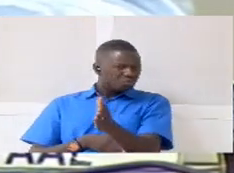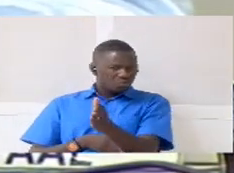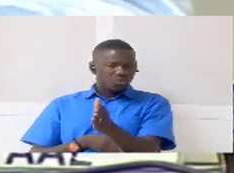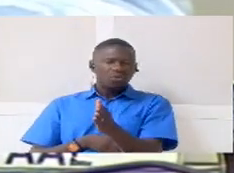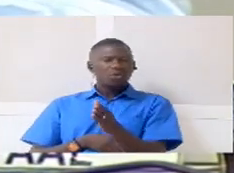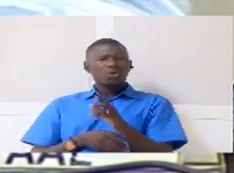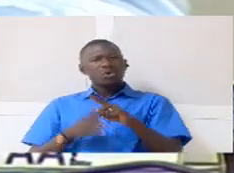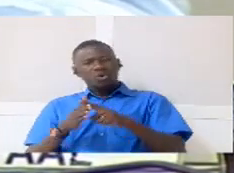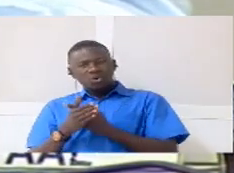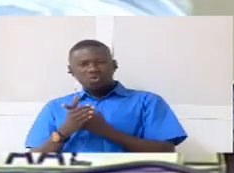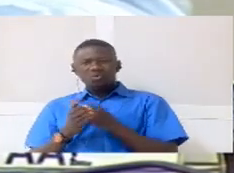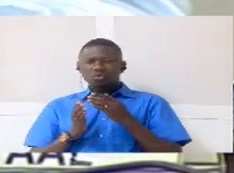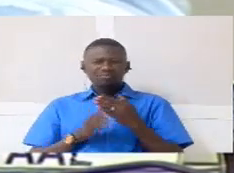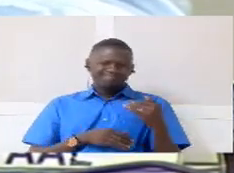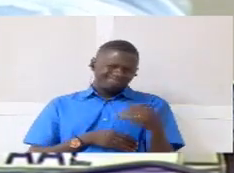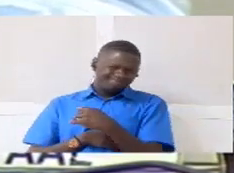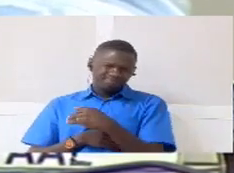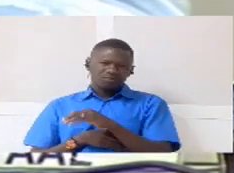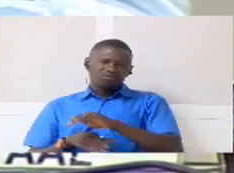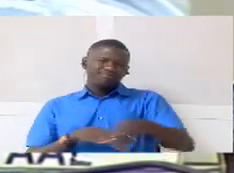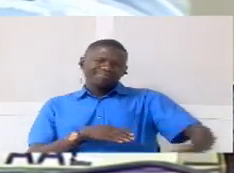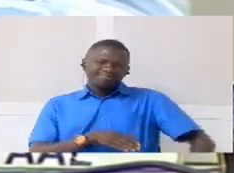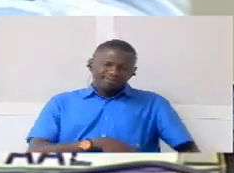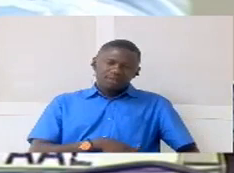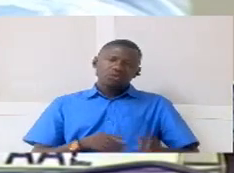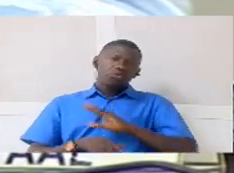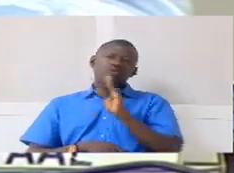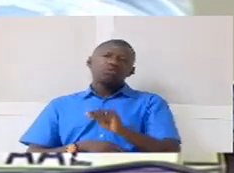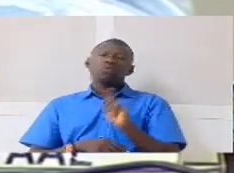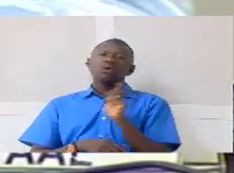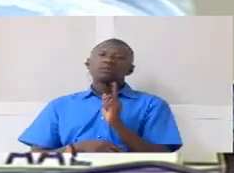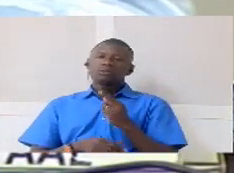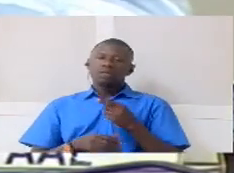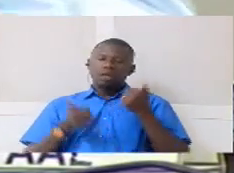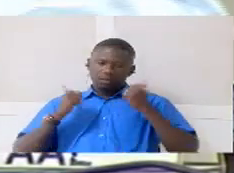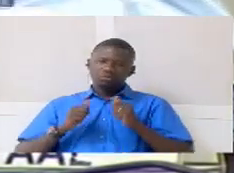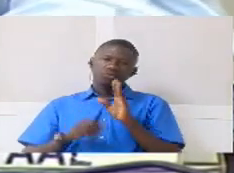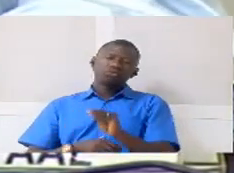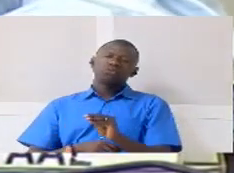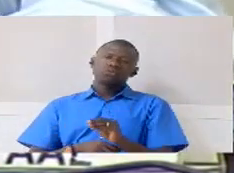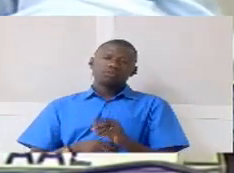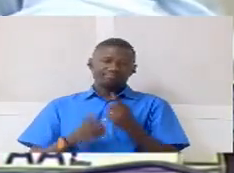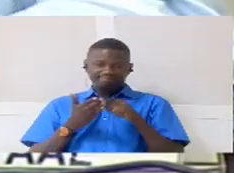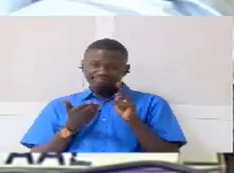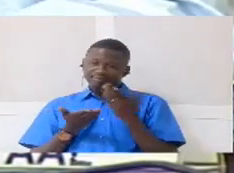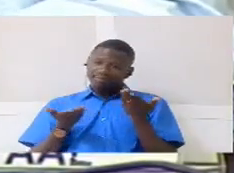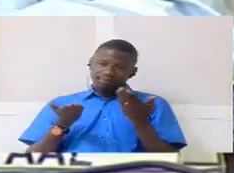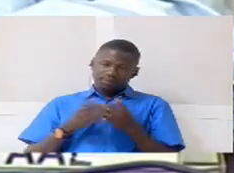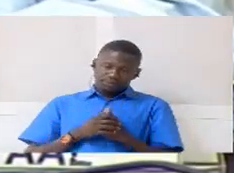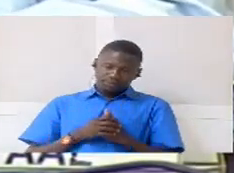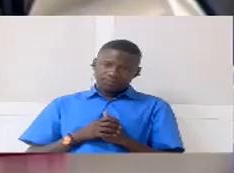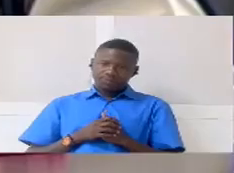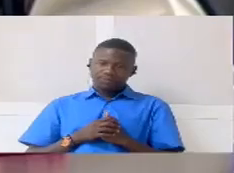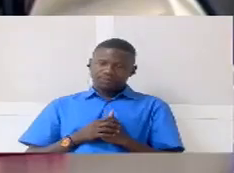is it not buckling to pressure and not doing what one is supposed to do? Folum wolem kolu tilindiri nyati